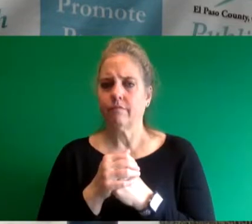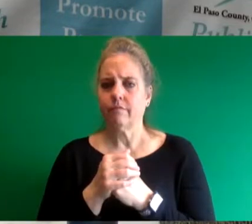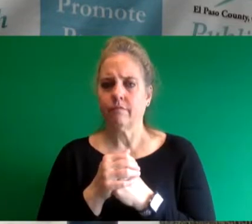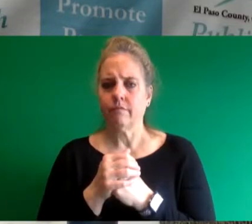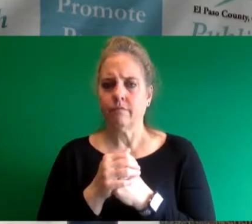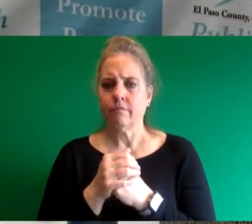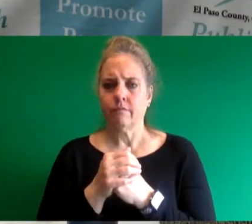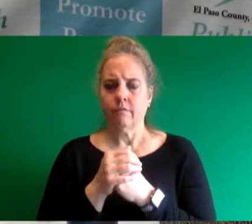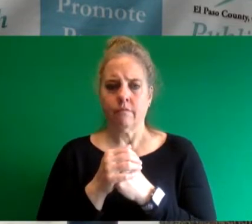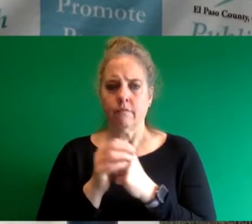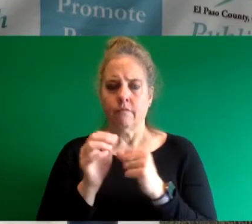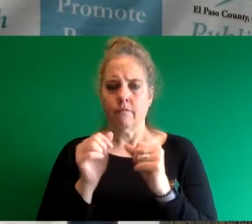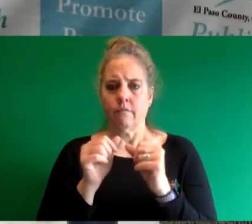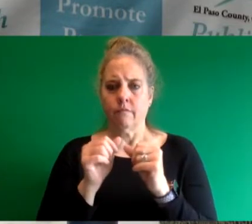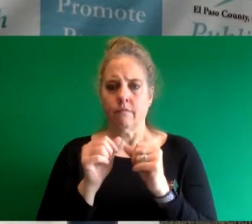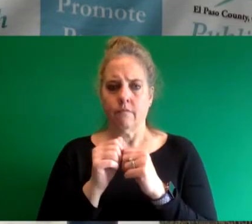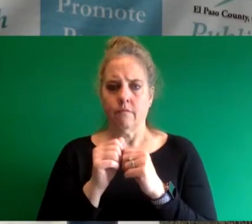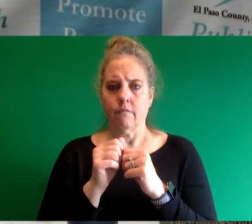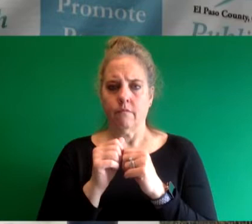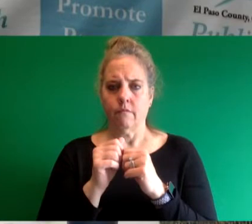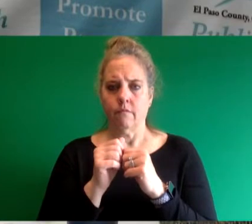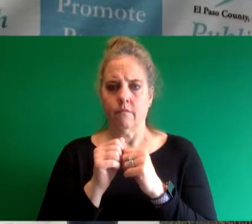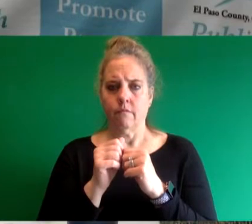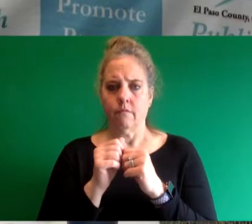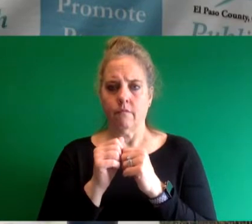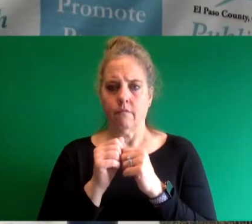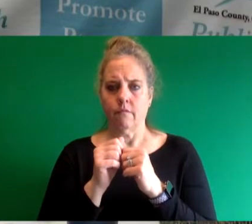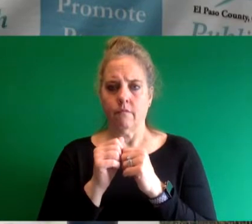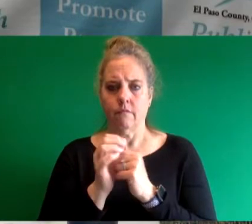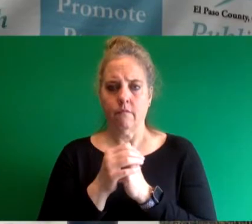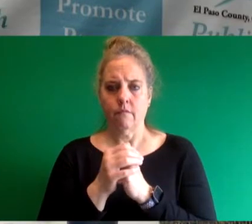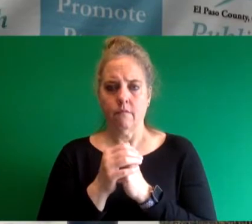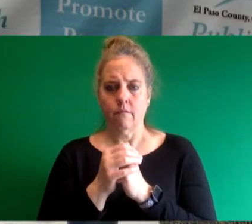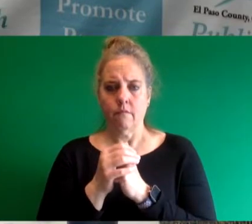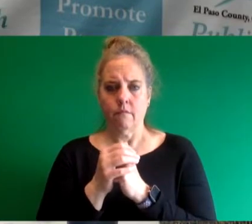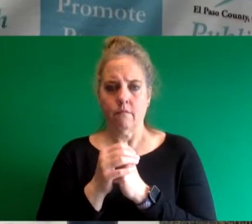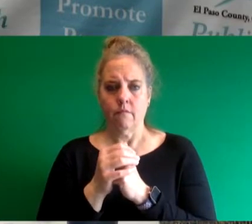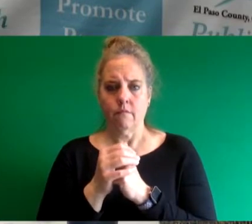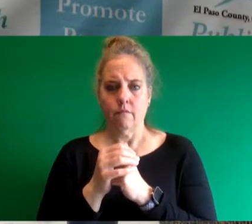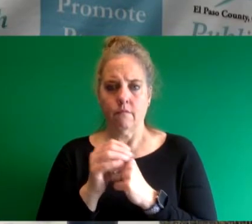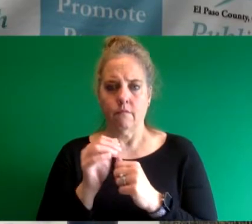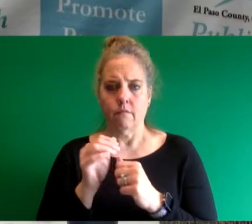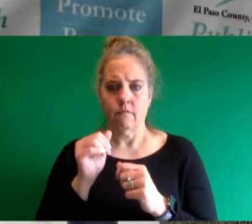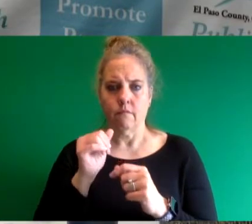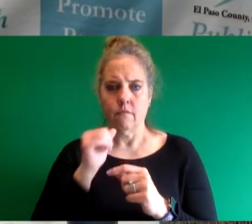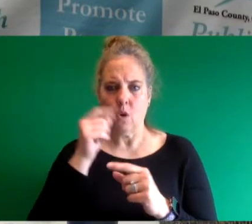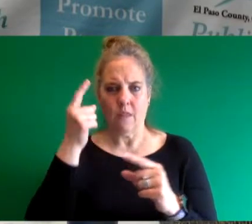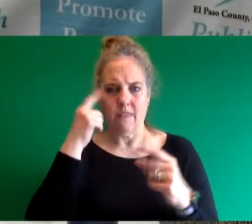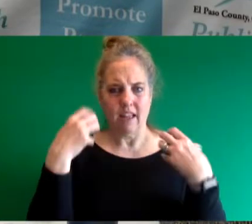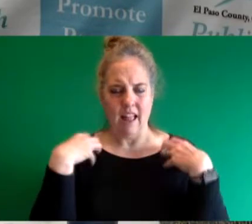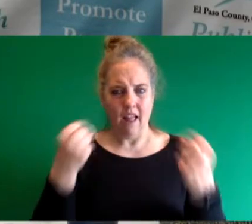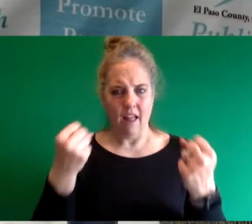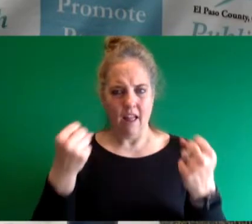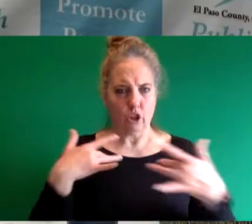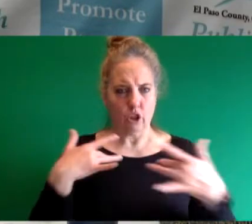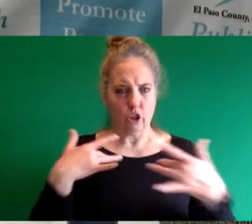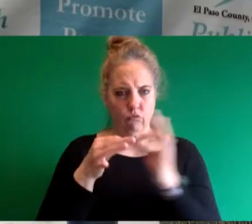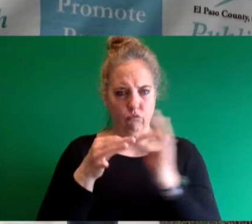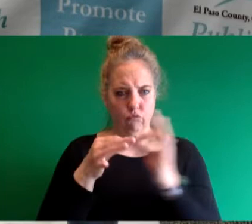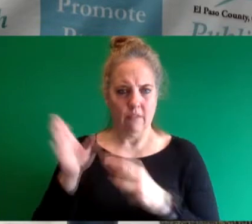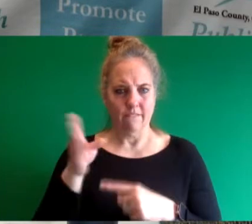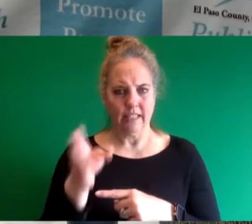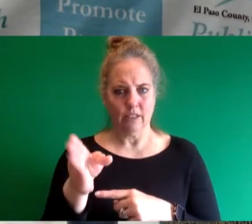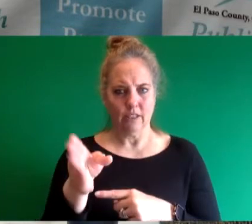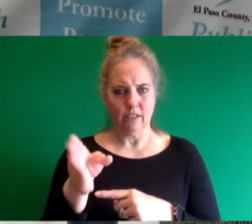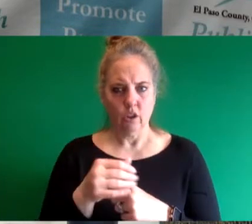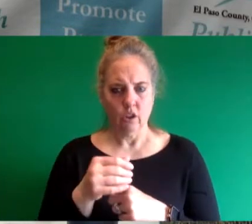about any fish. I don't think there's any health concerns specifically for the site, but because of that, the